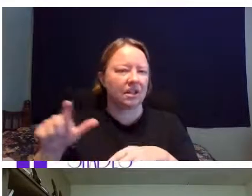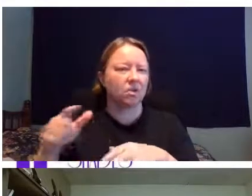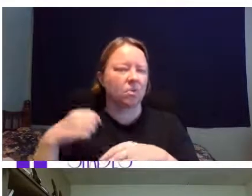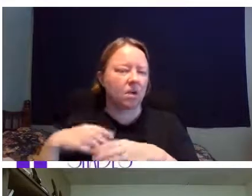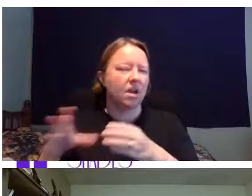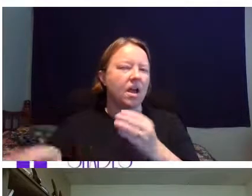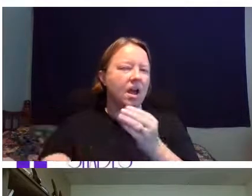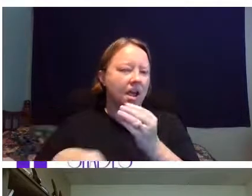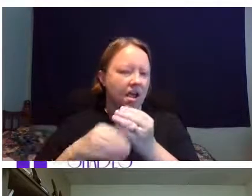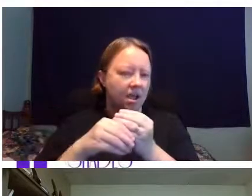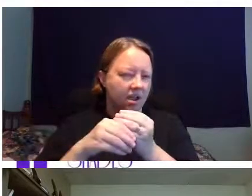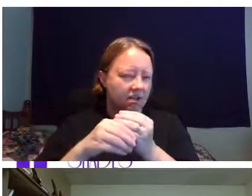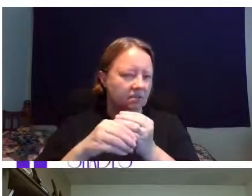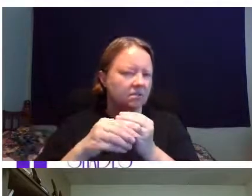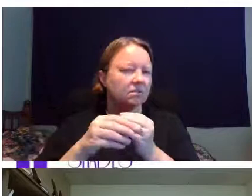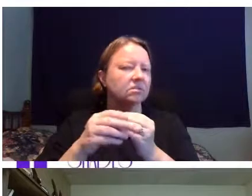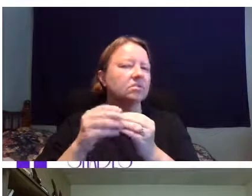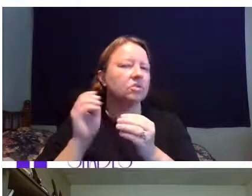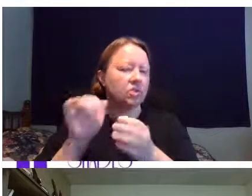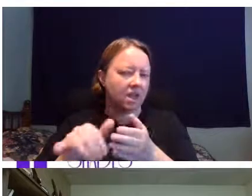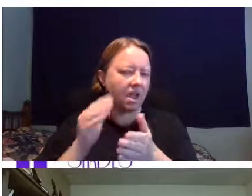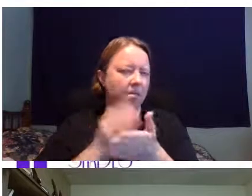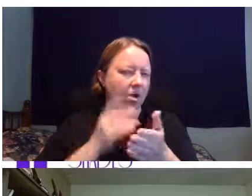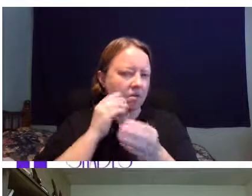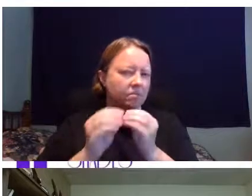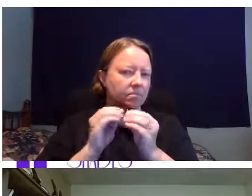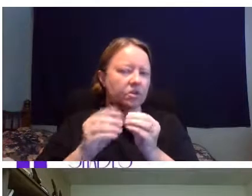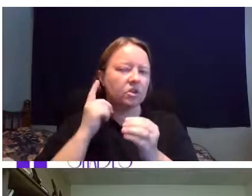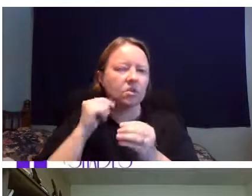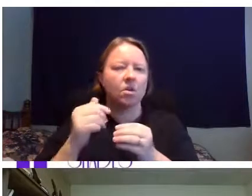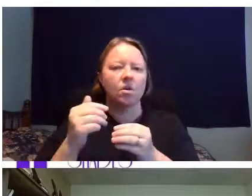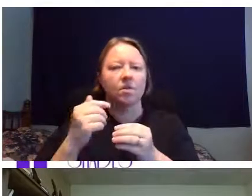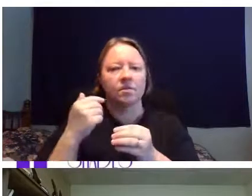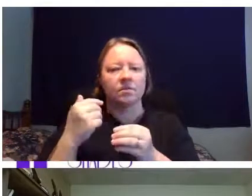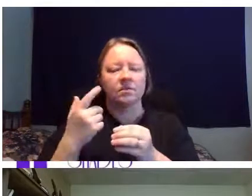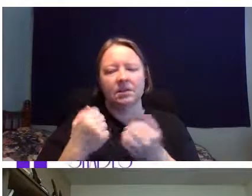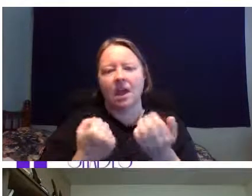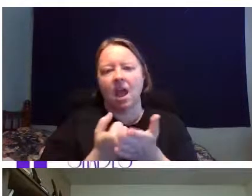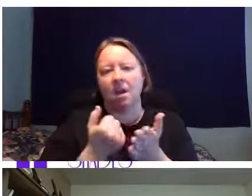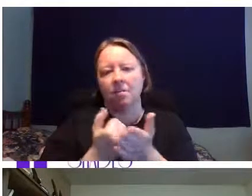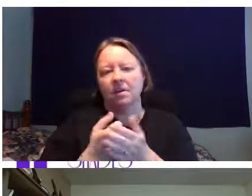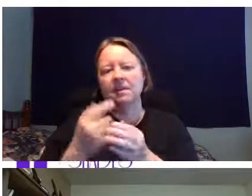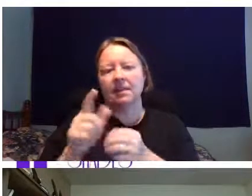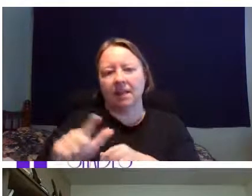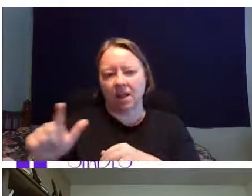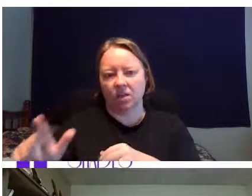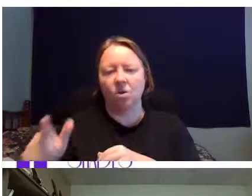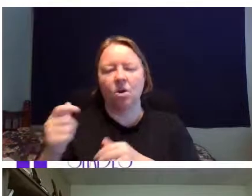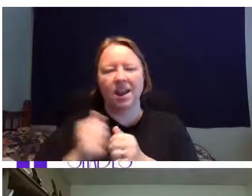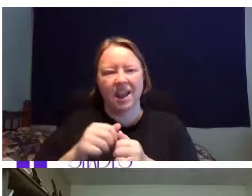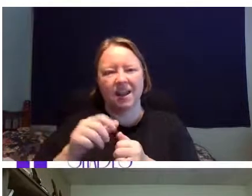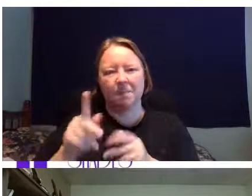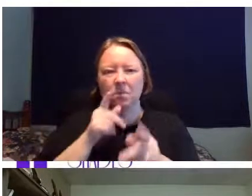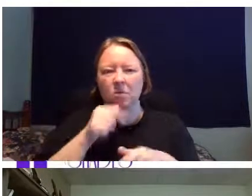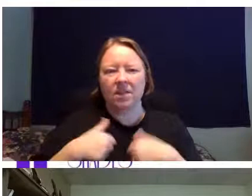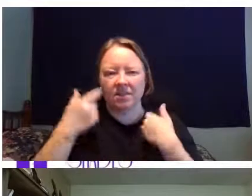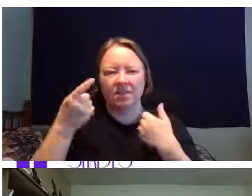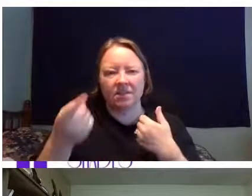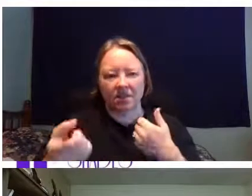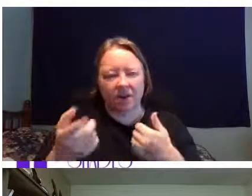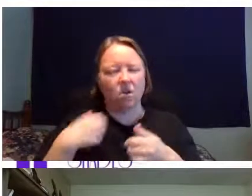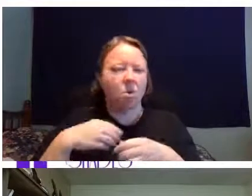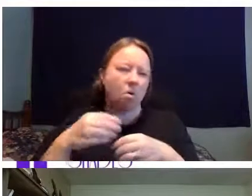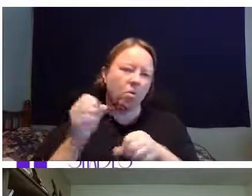of the maintenance. And so on the landlord's behalf, with the contribution of the tenants, we can all work together to make